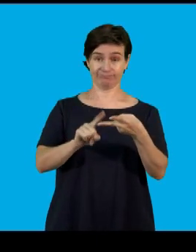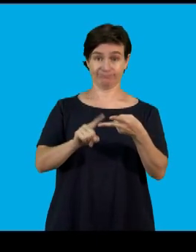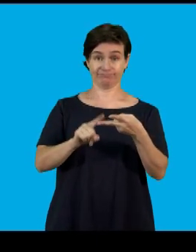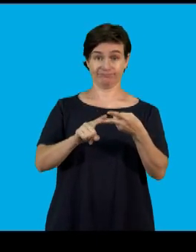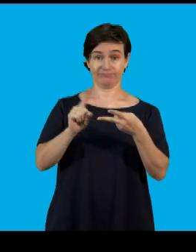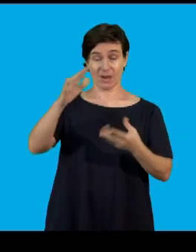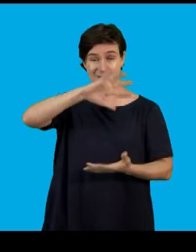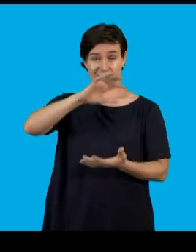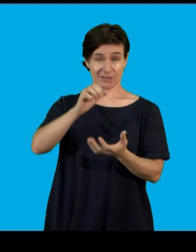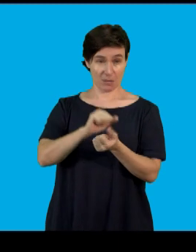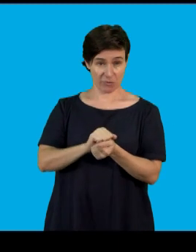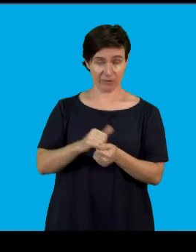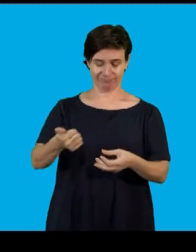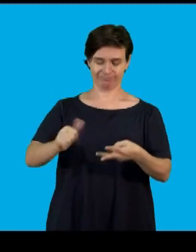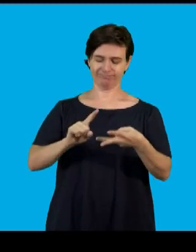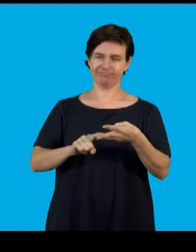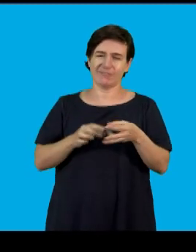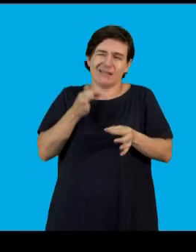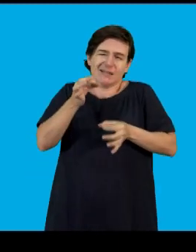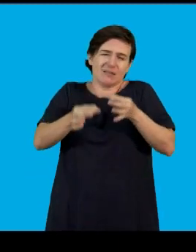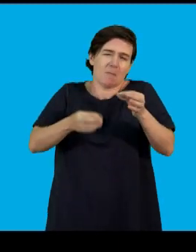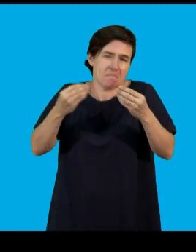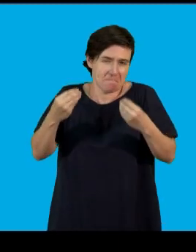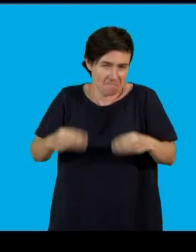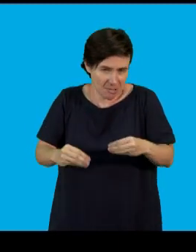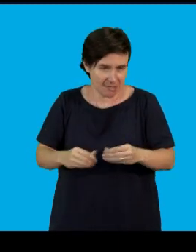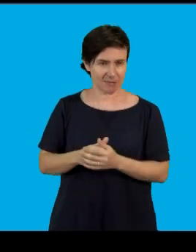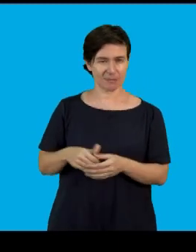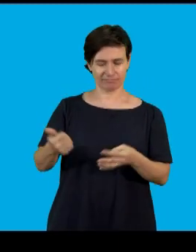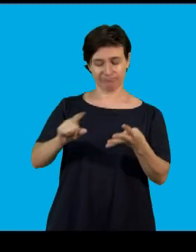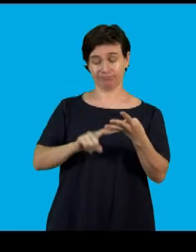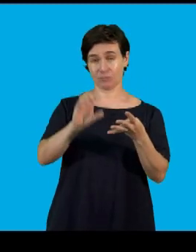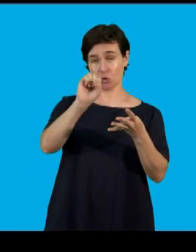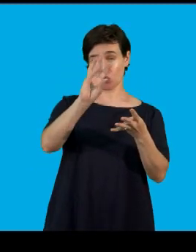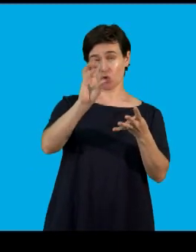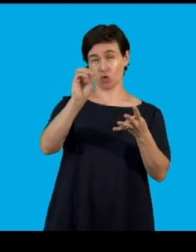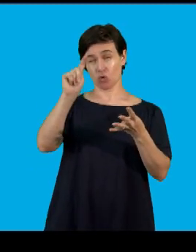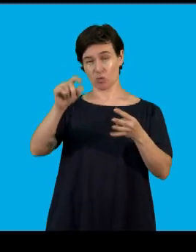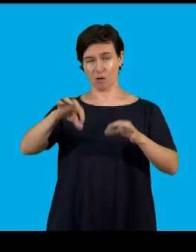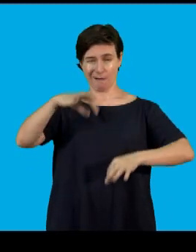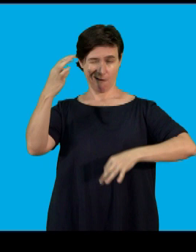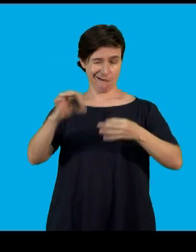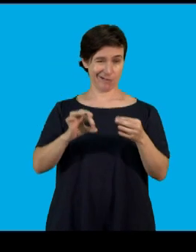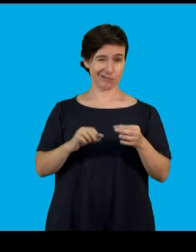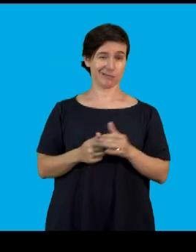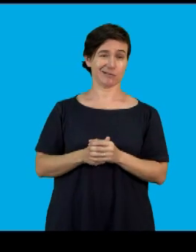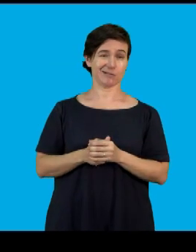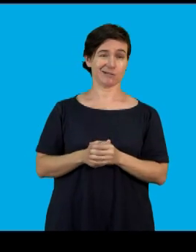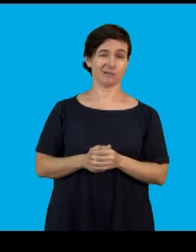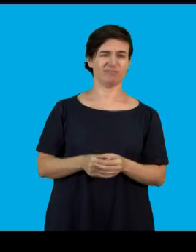executive summary, description of the business, SWOT analysis, marketing